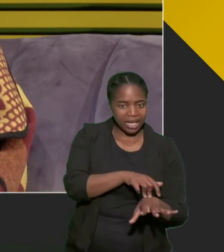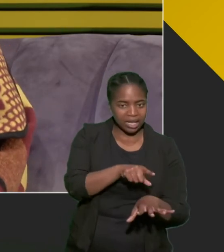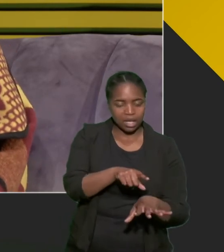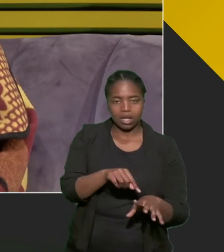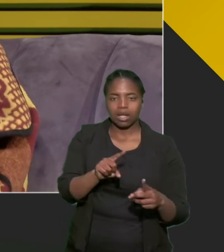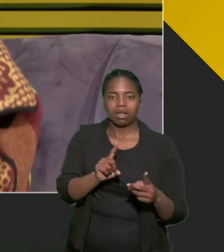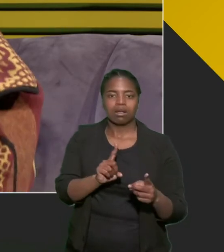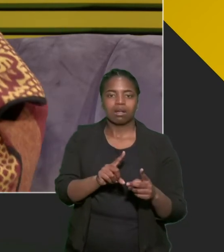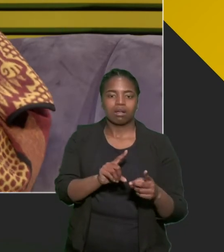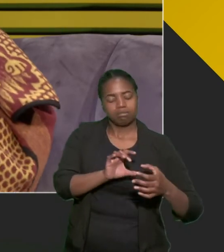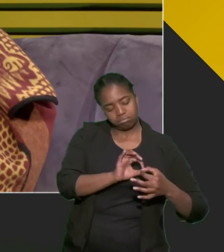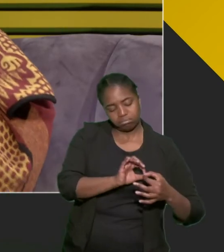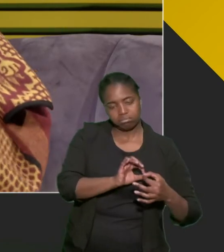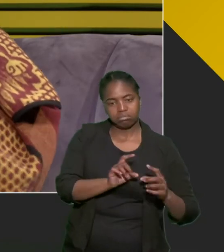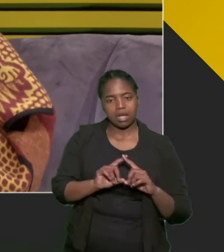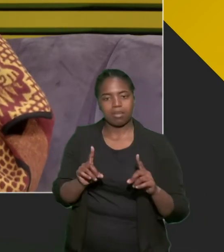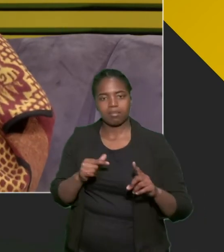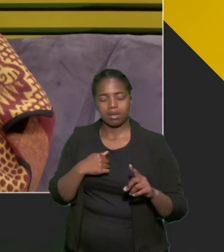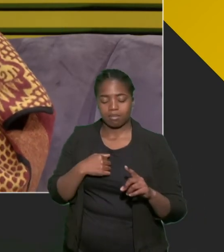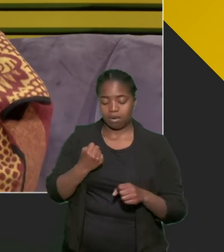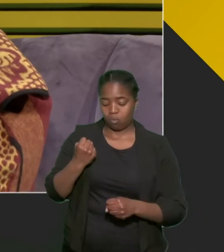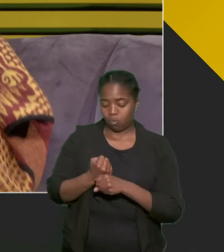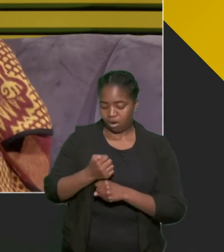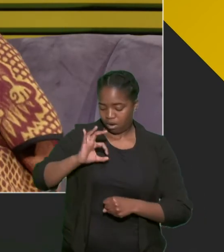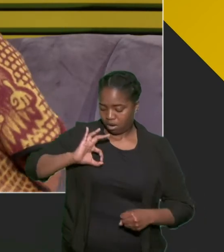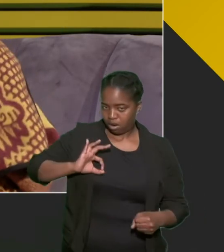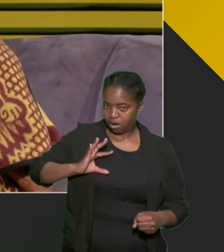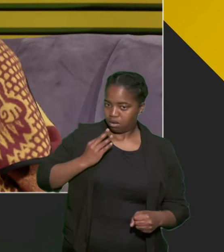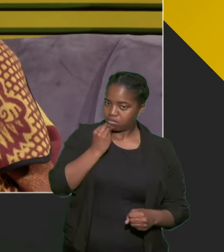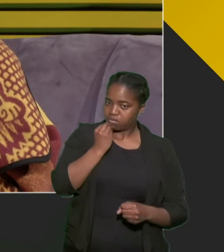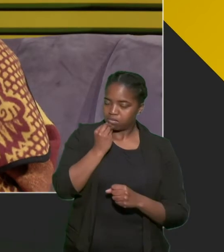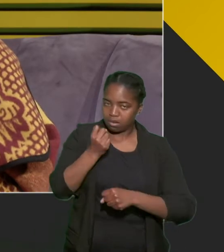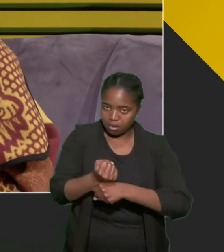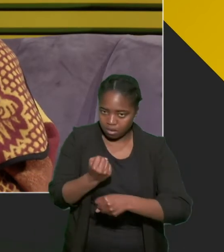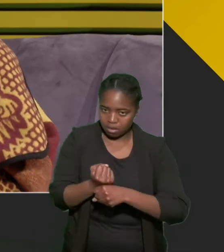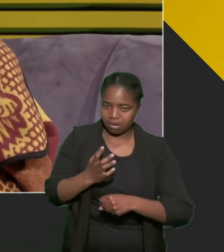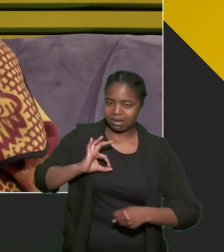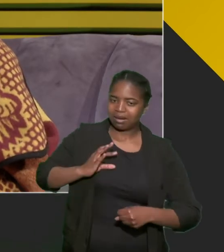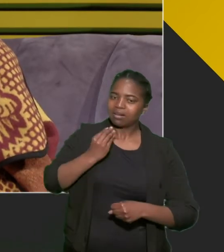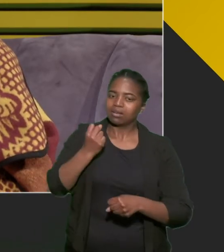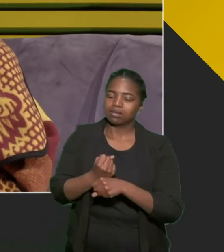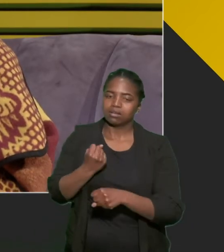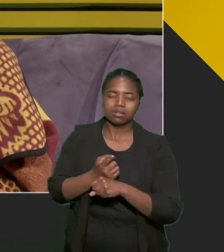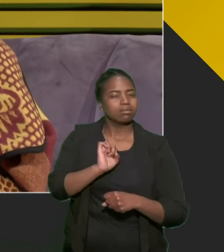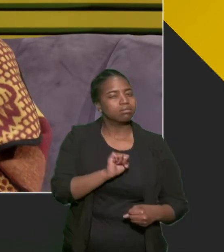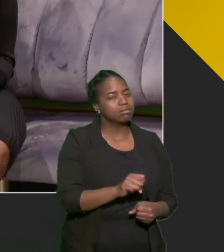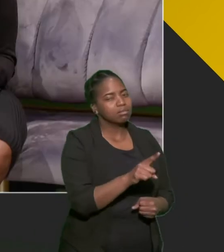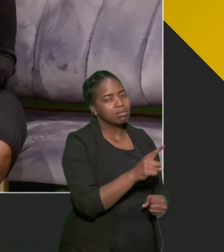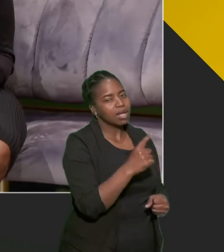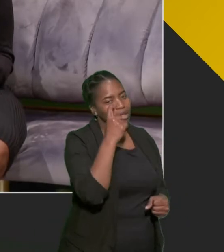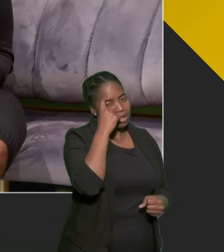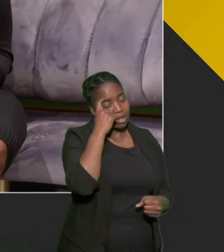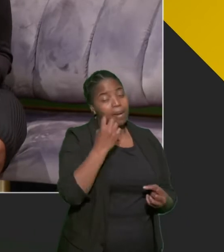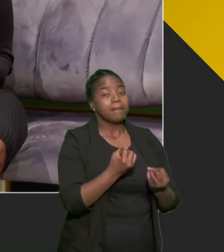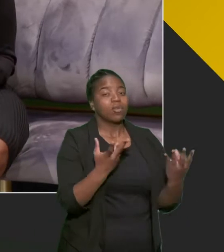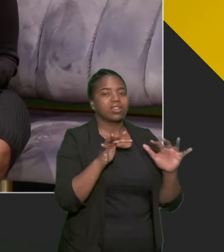any commercial farming. People live hand to mouth, which is an old system of living. It makes me realize that